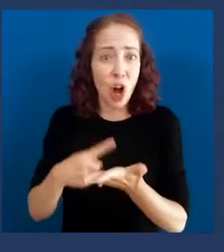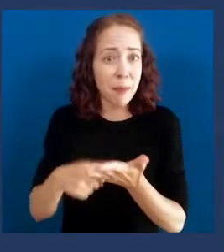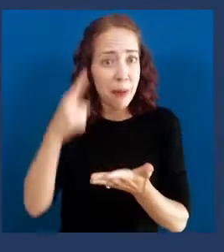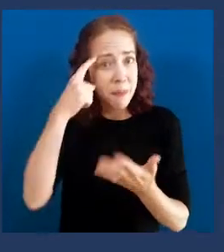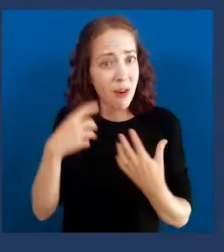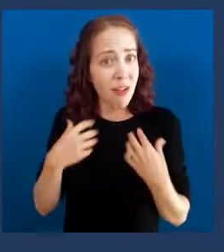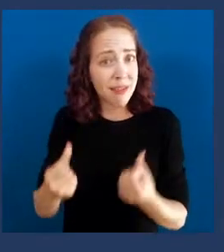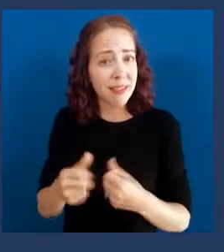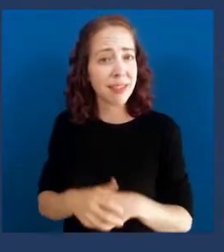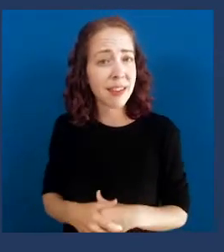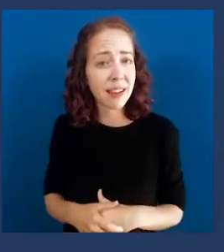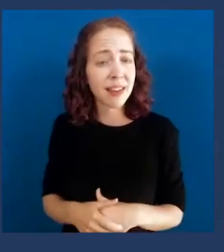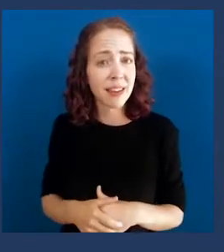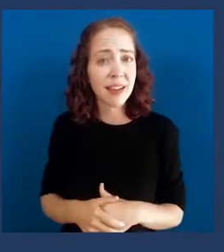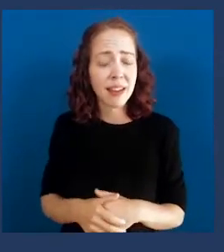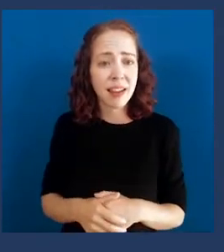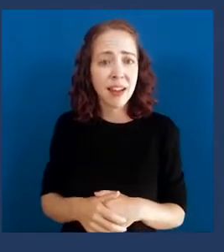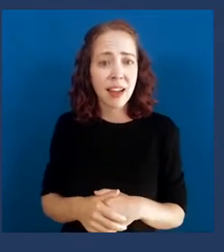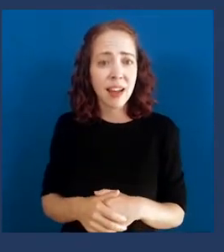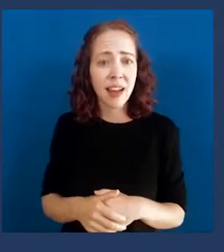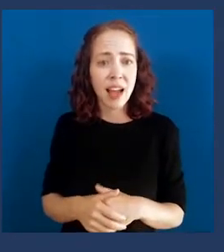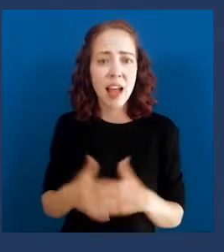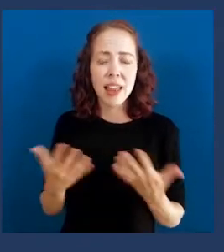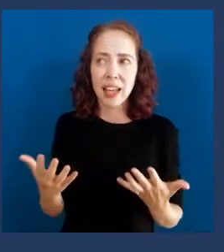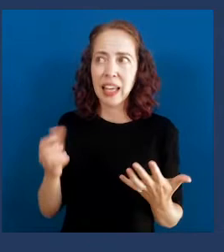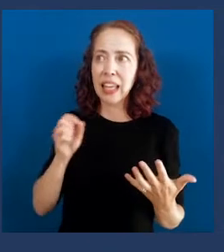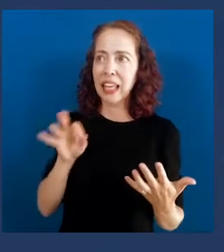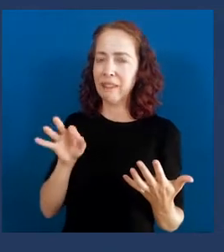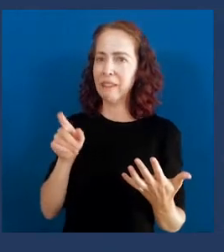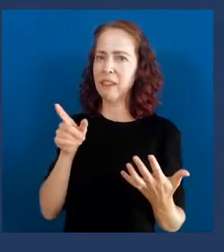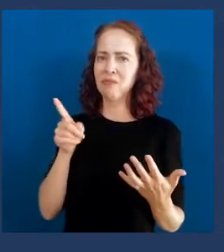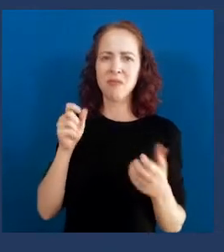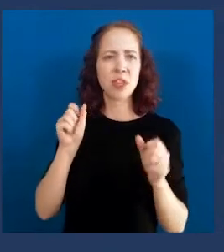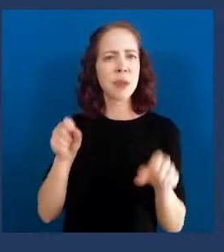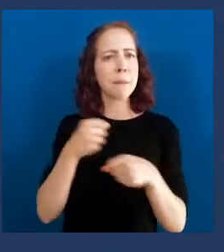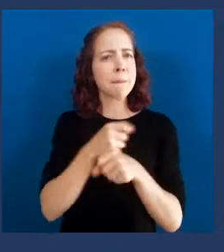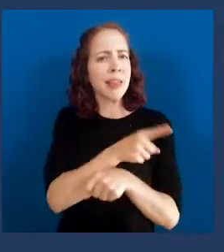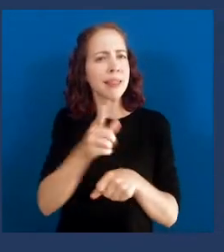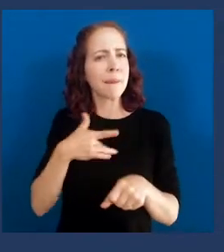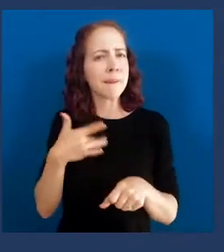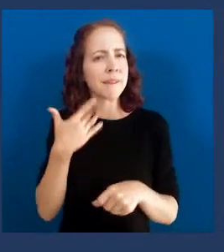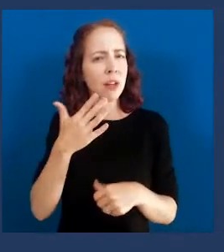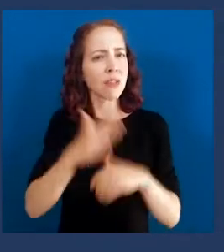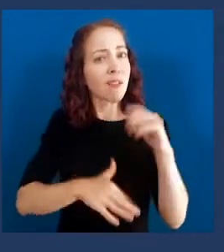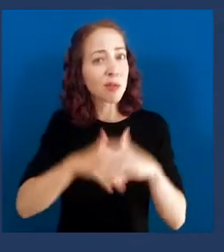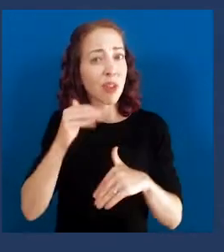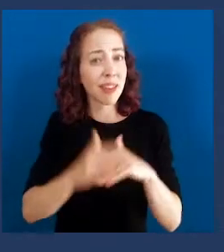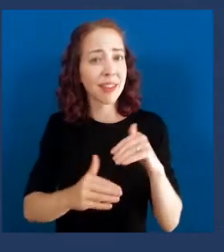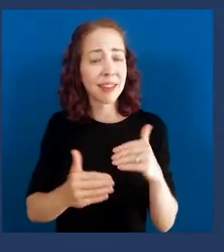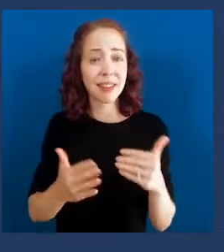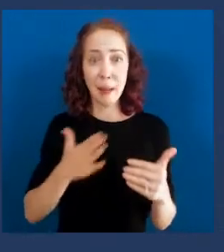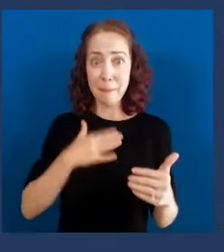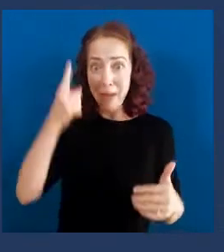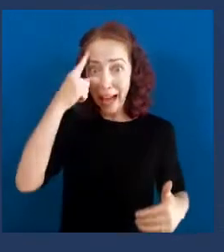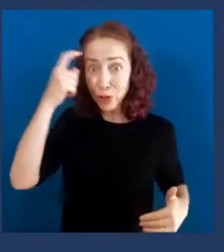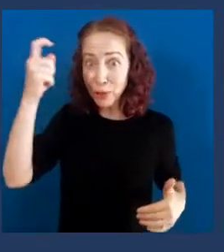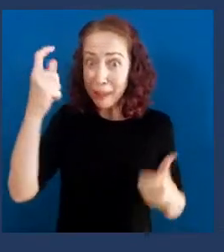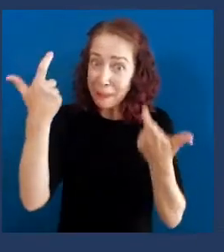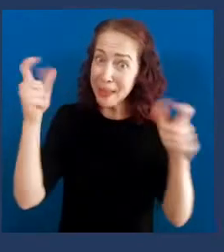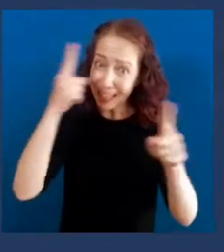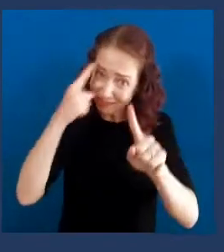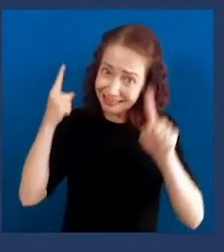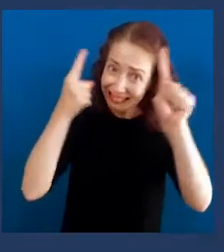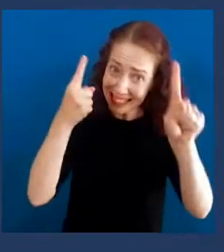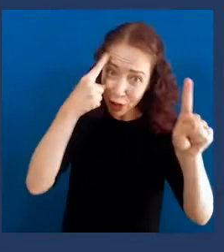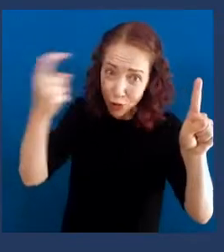And I think if there are ways where you can almost just make them feel comfortable, right? Like my dream of